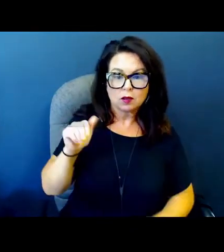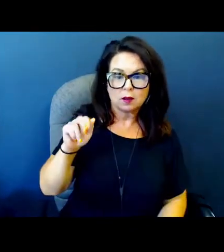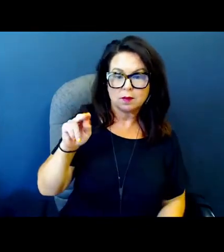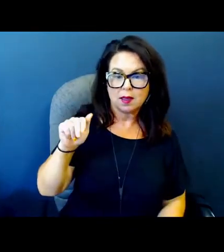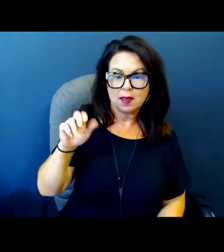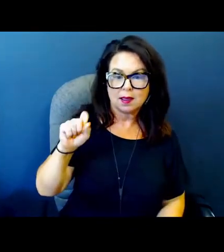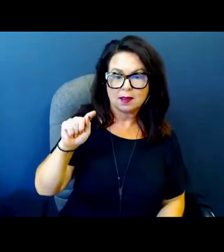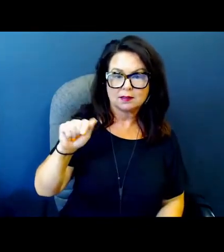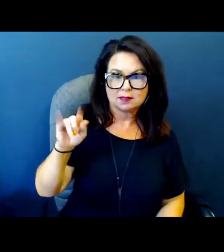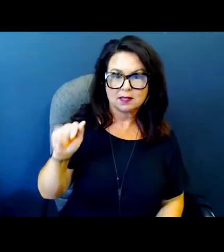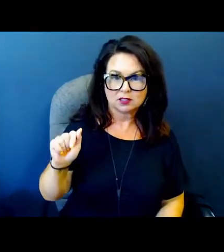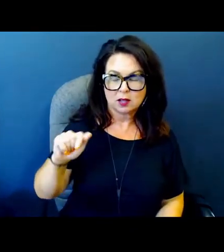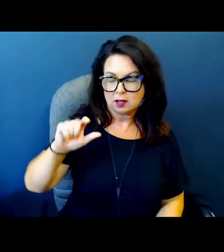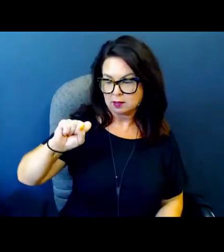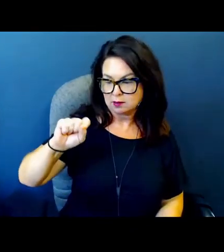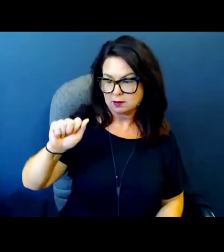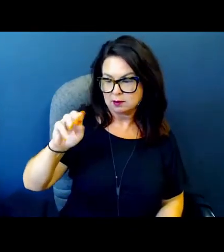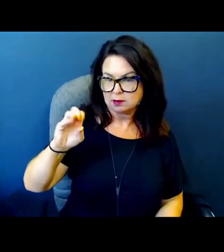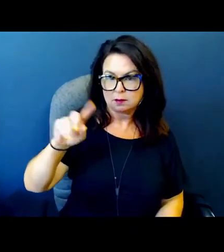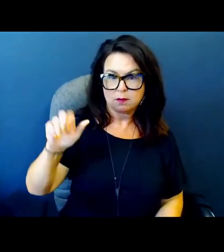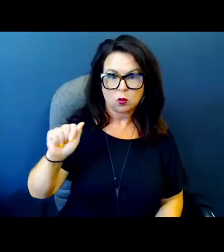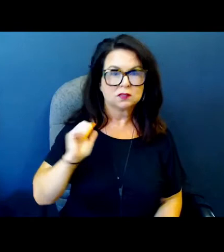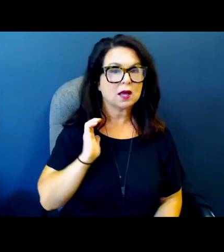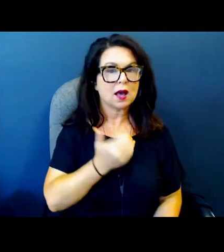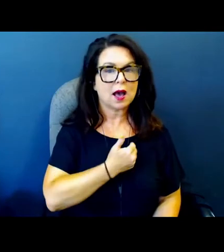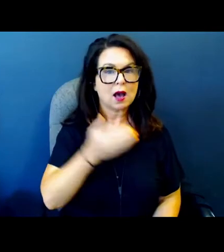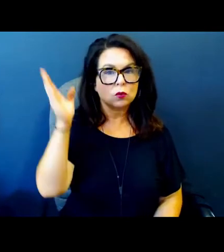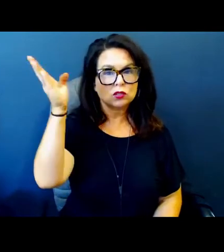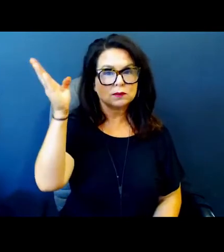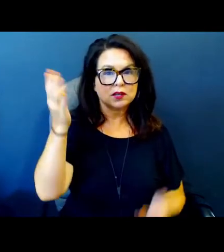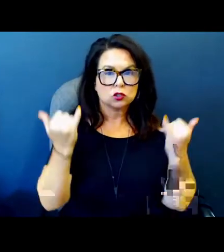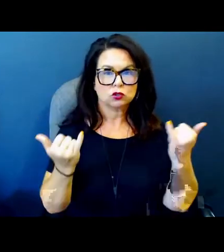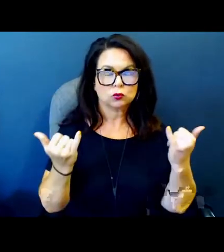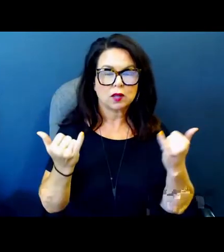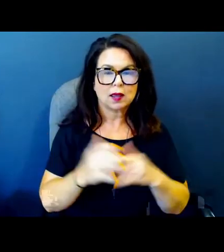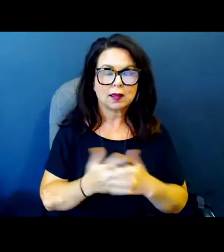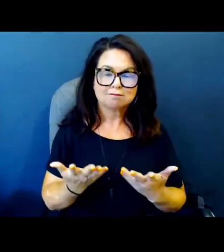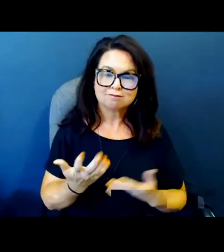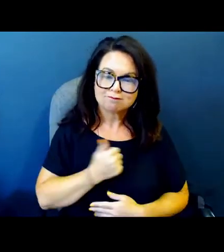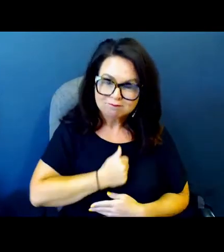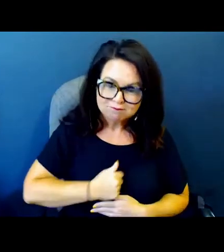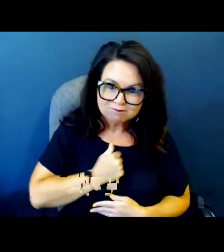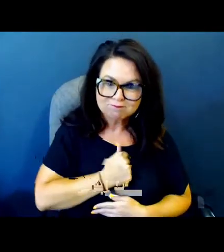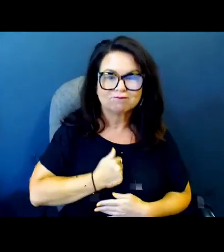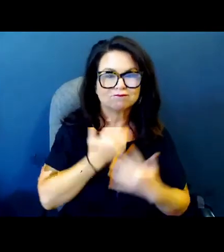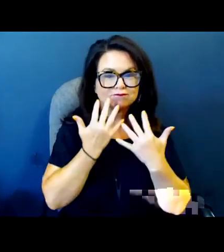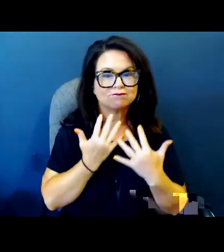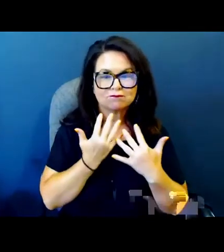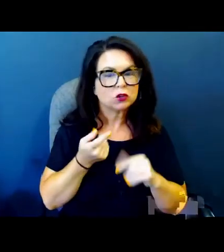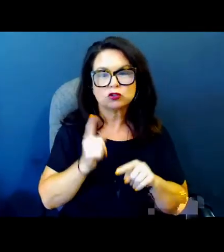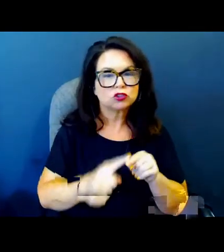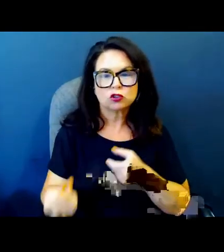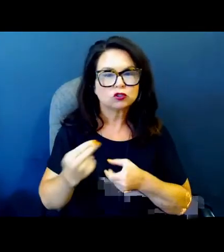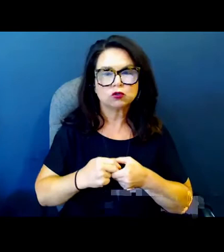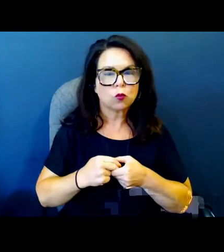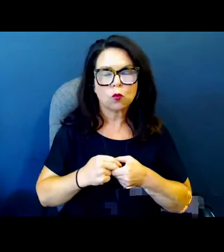Samoza, who is our speaker for today. Regretfully, she couldn't join us live, but I was able to have a recording with her